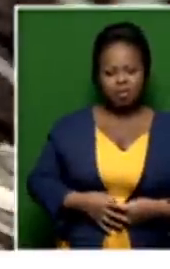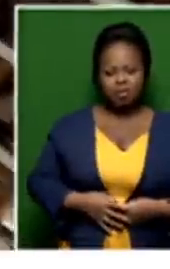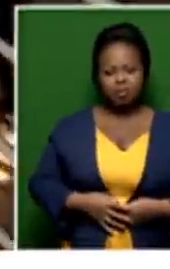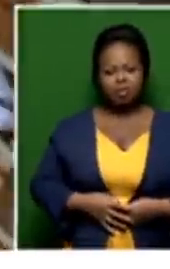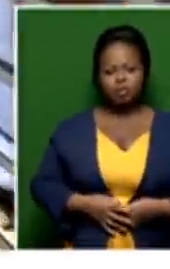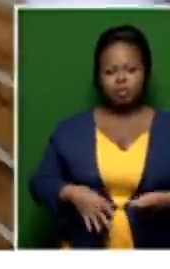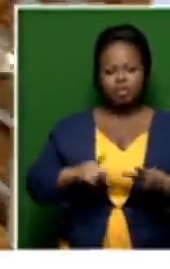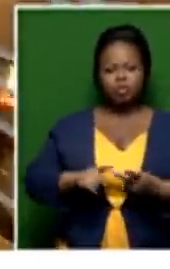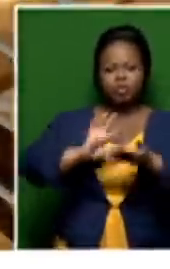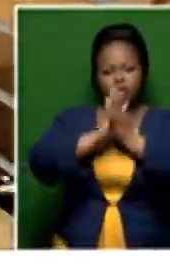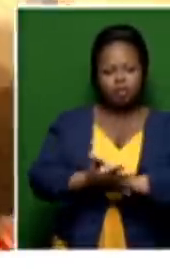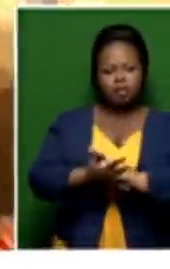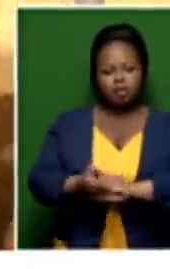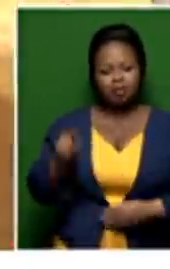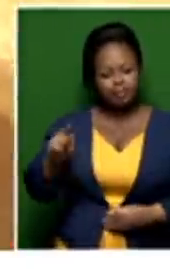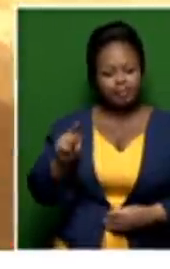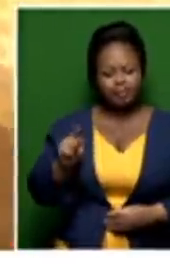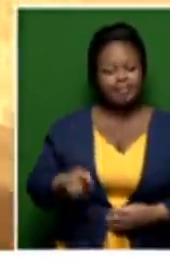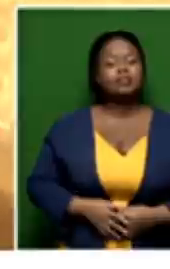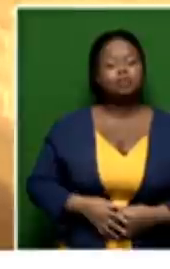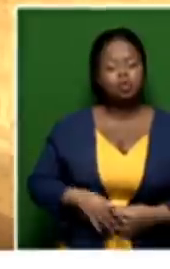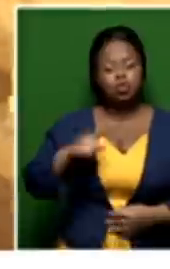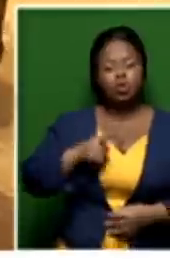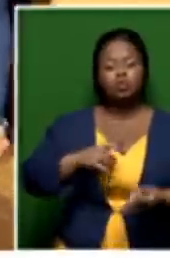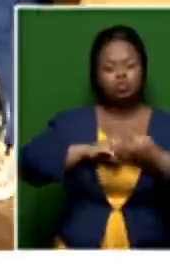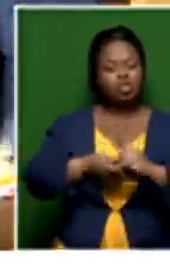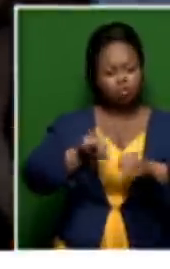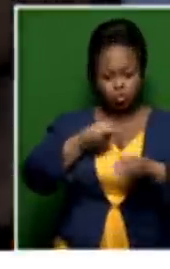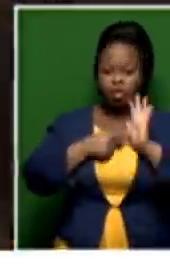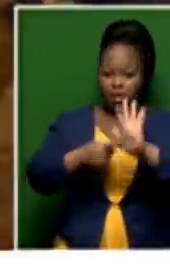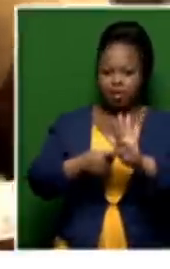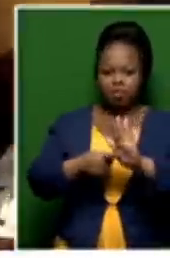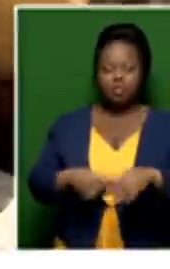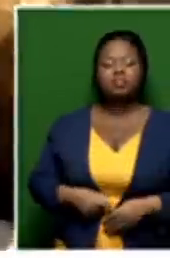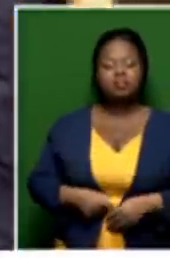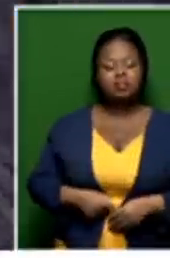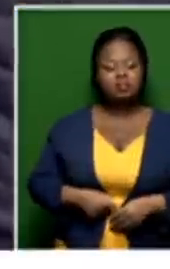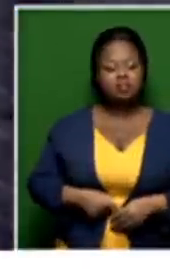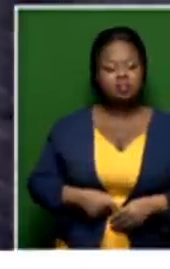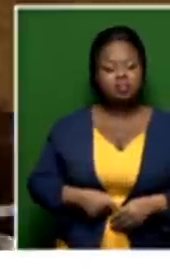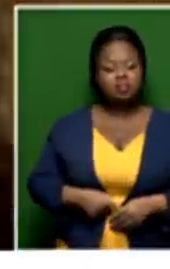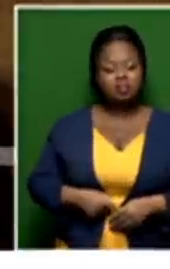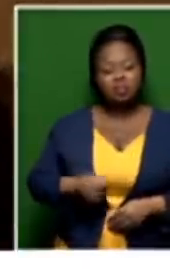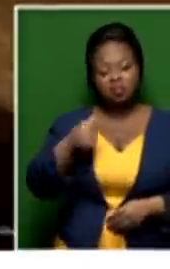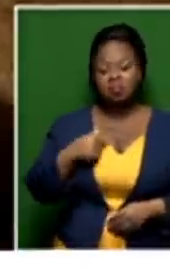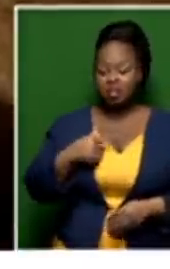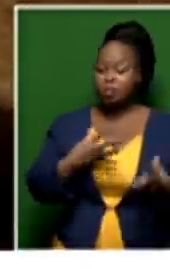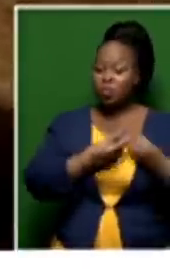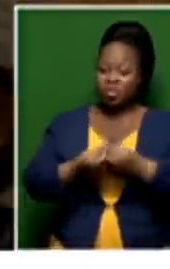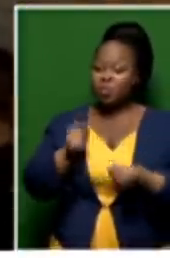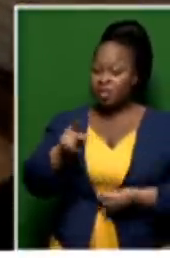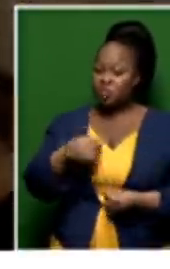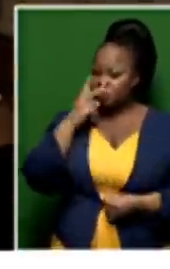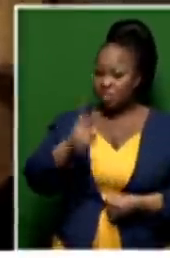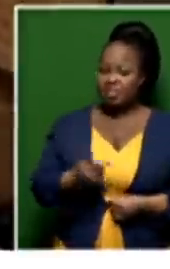completely destroyed here. It's a shot that we tried to show you a little bit earlier on. I'll take you there in just a few